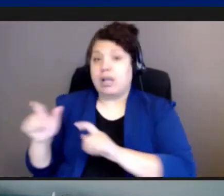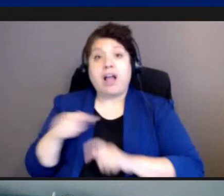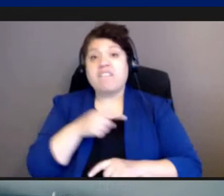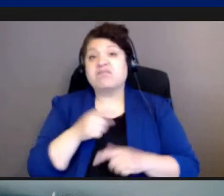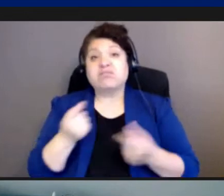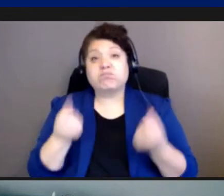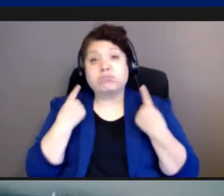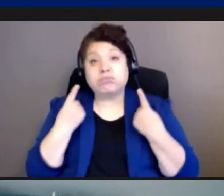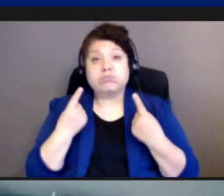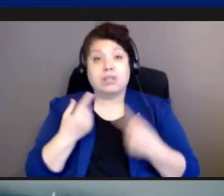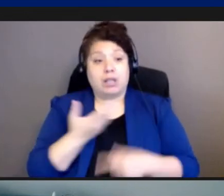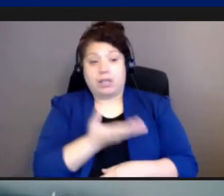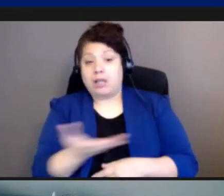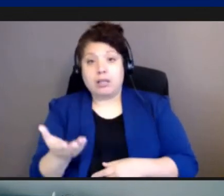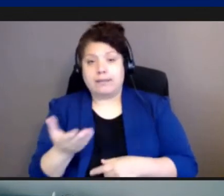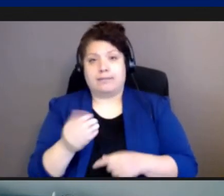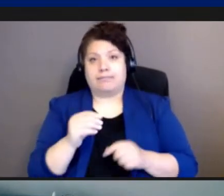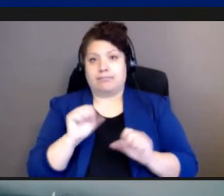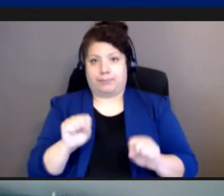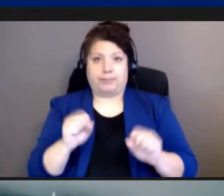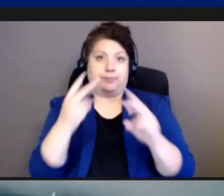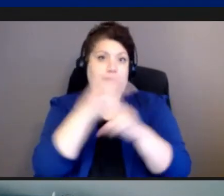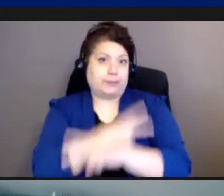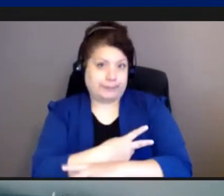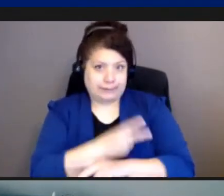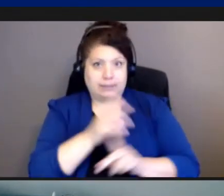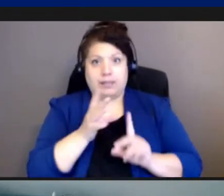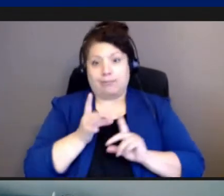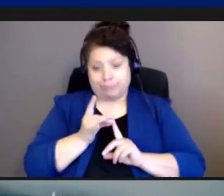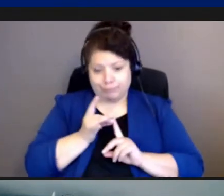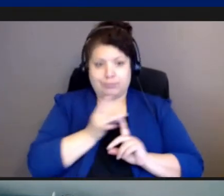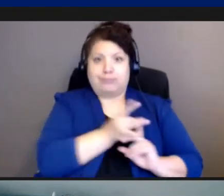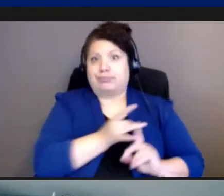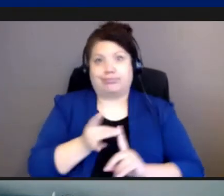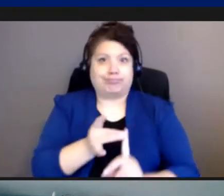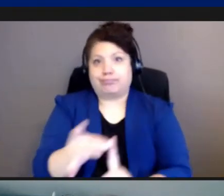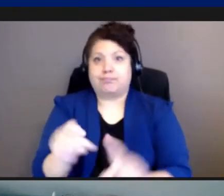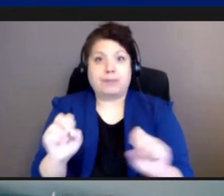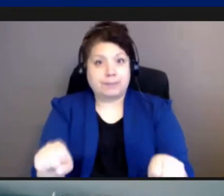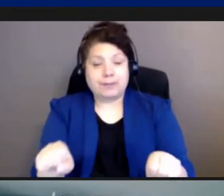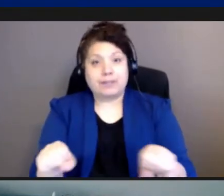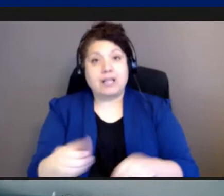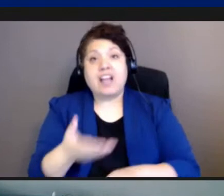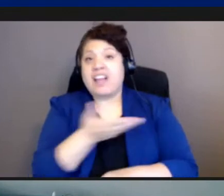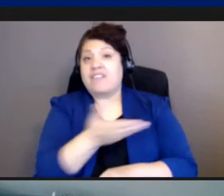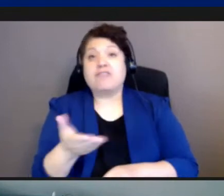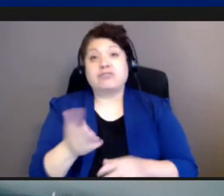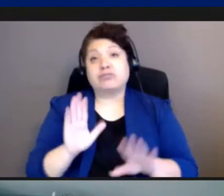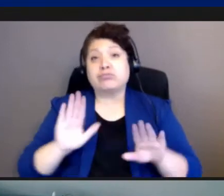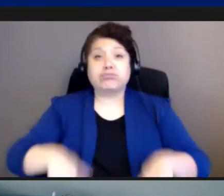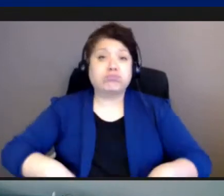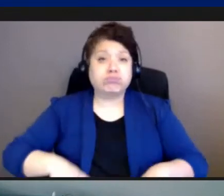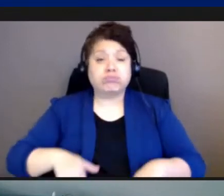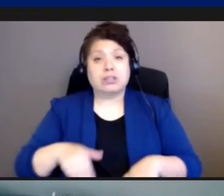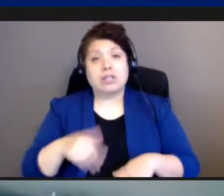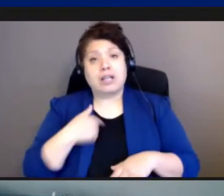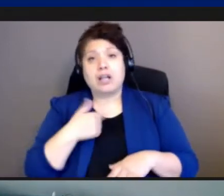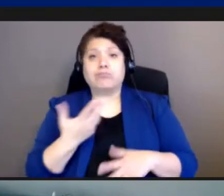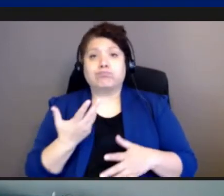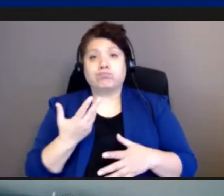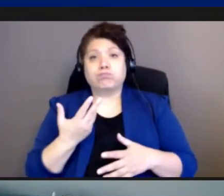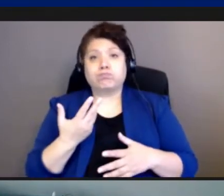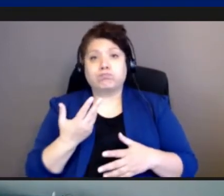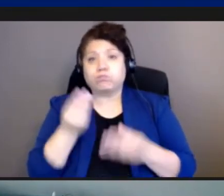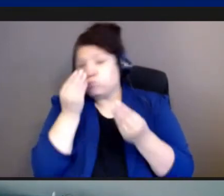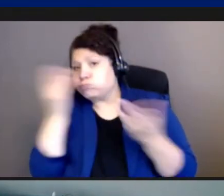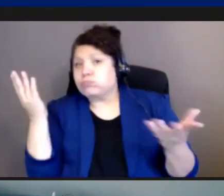interactions that are occurring. So if those don't change and people have continued